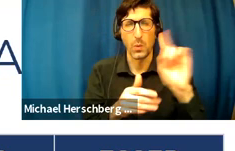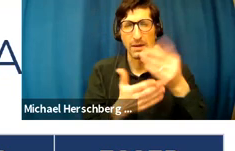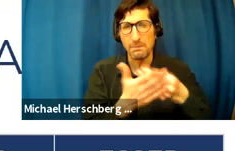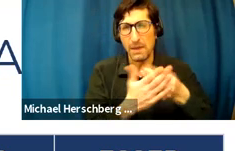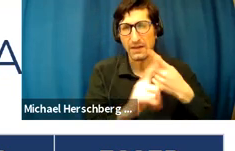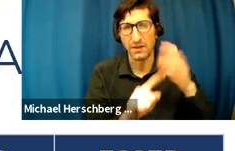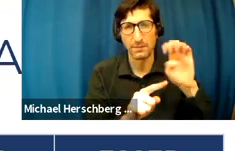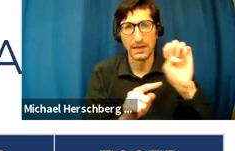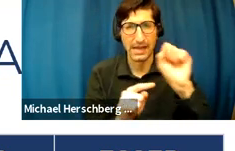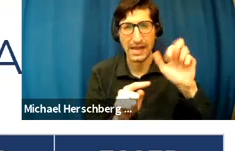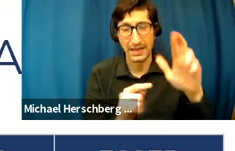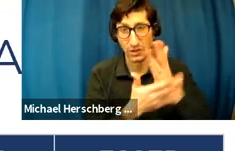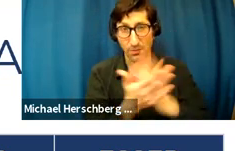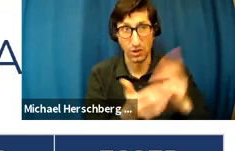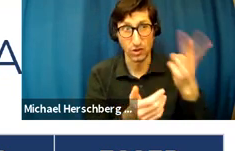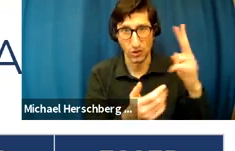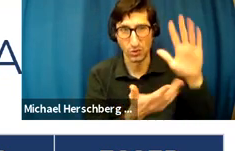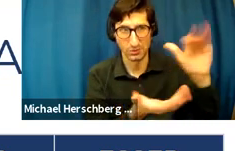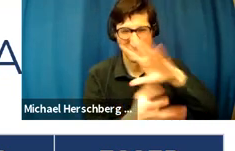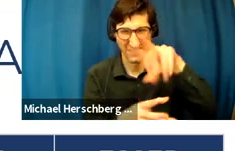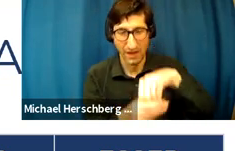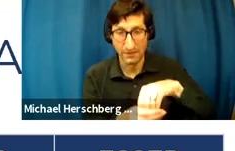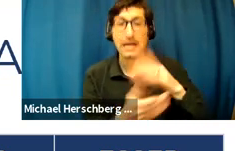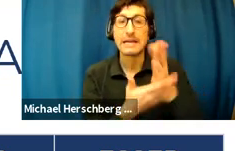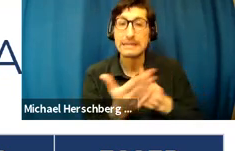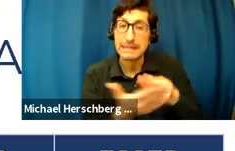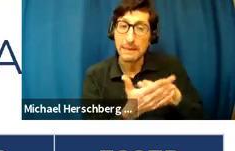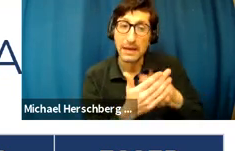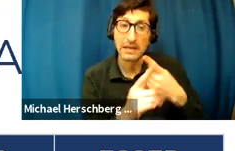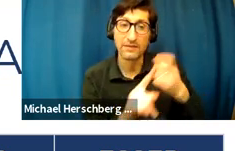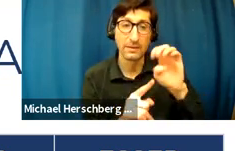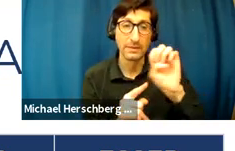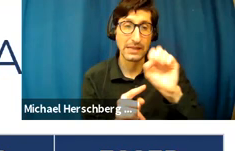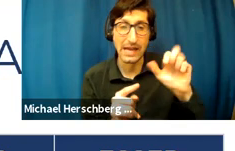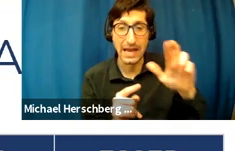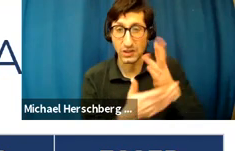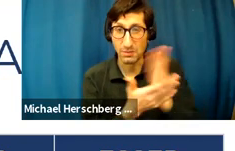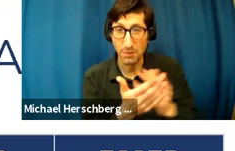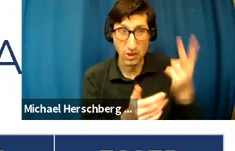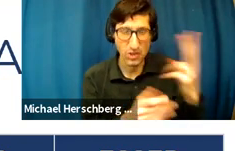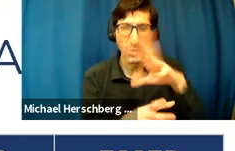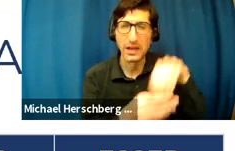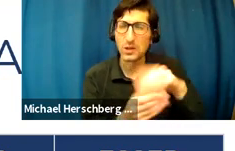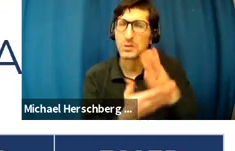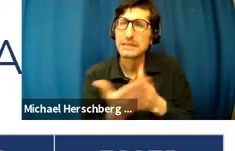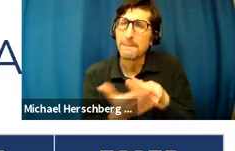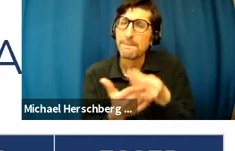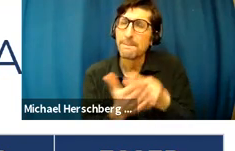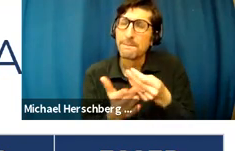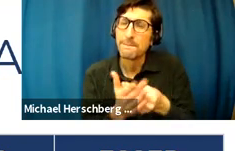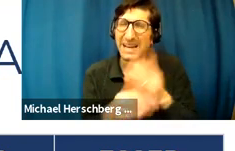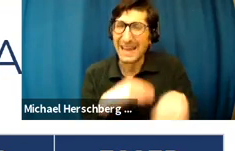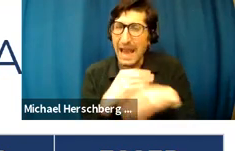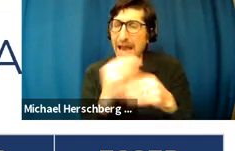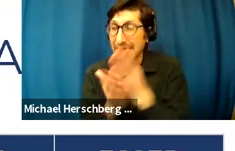notice that we have identified some items in that ESSER Part 2 funding, which includes additional spending to continue many of the items that we have added this